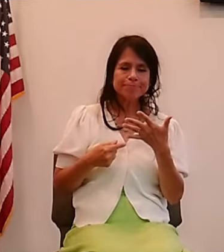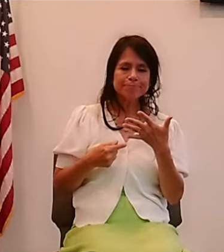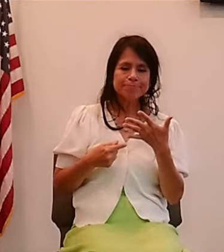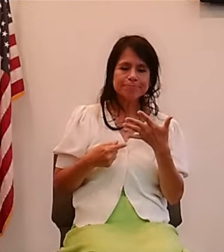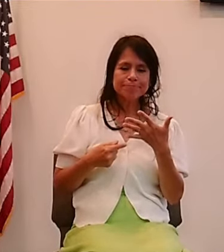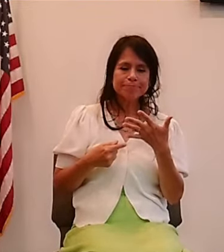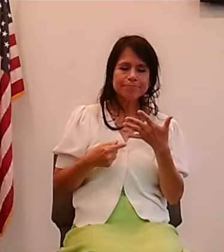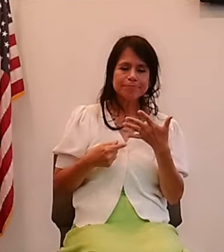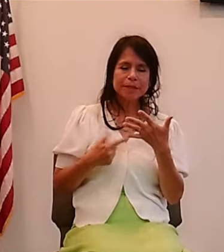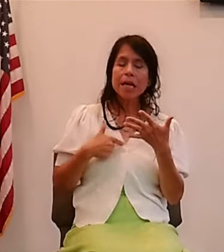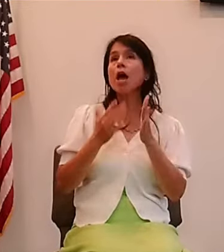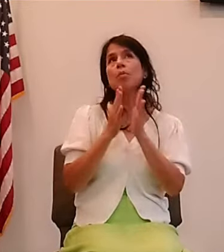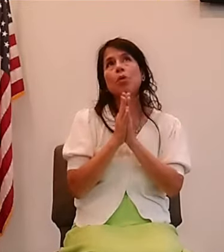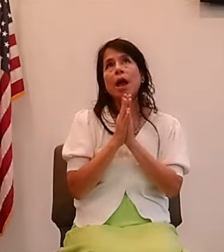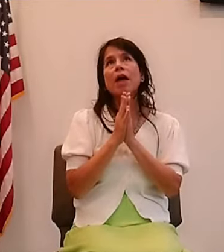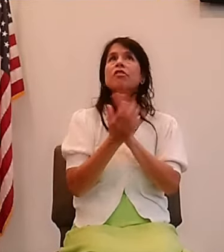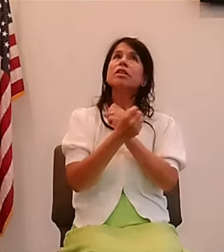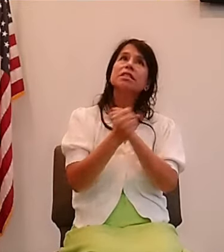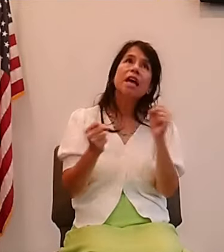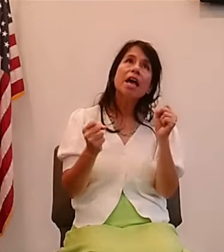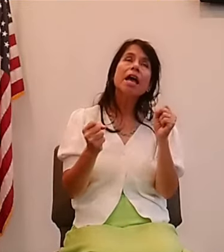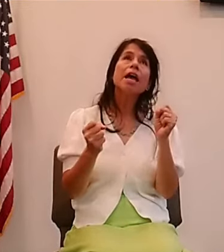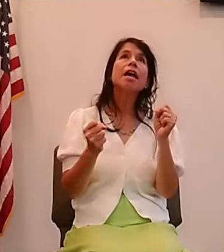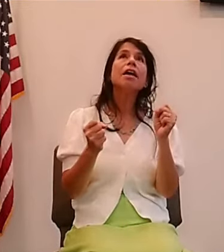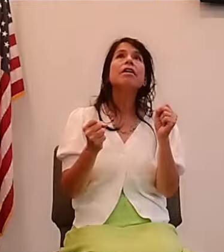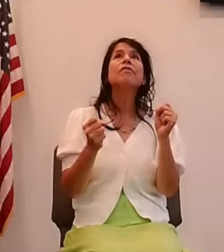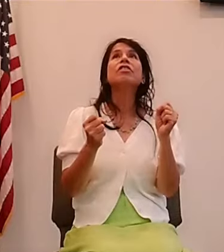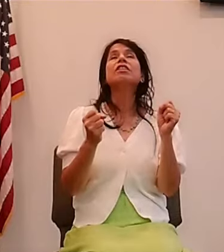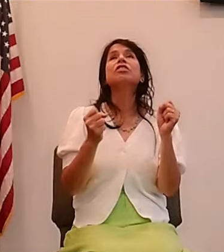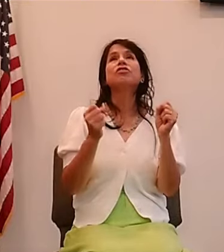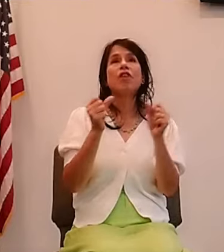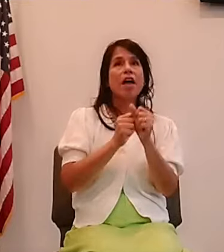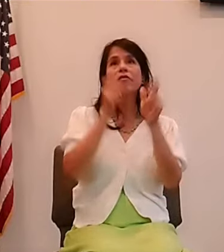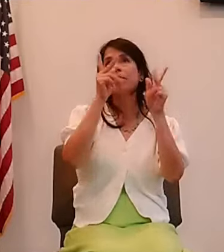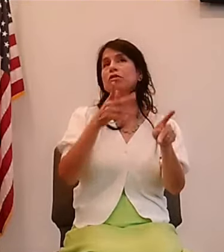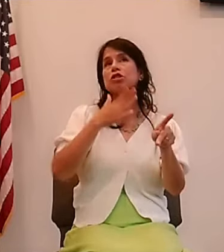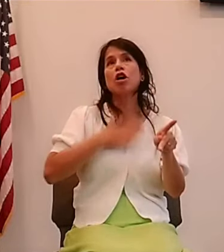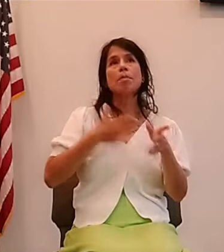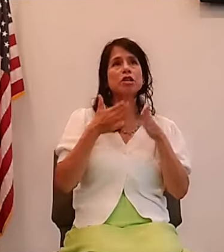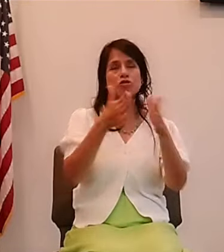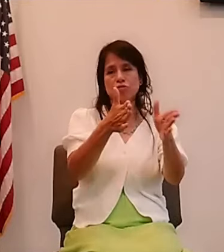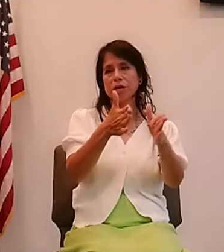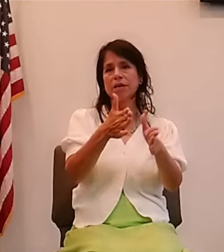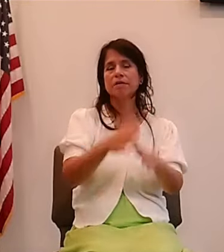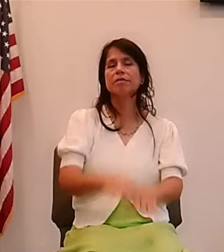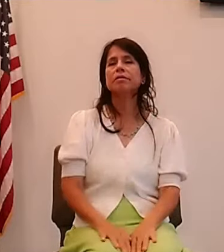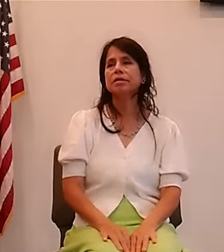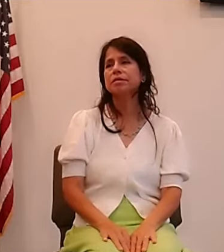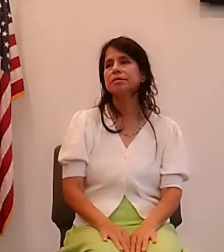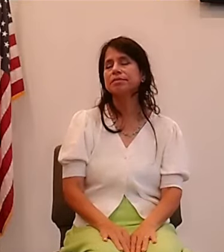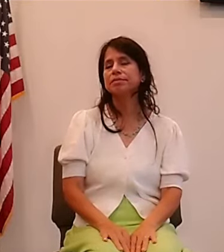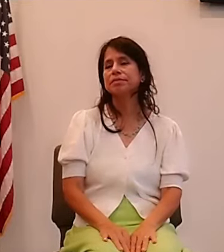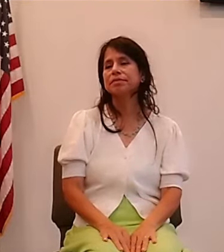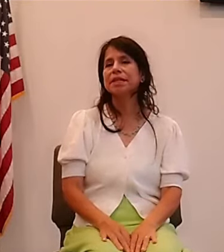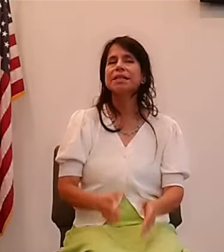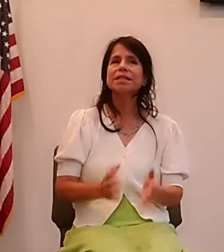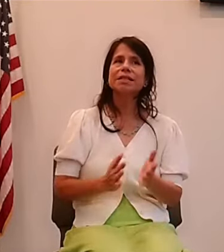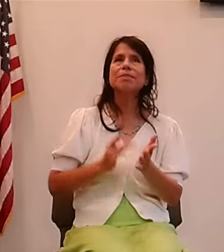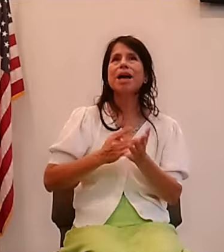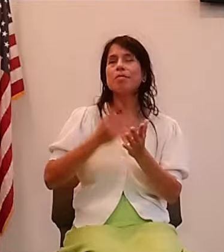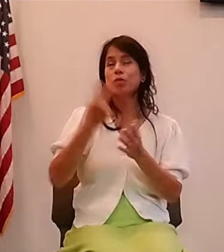And I pray for the salvation of every person on my street. And generally that would last. The most I could get was 2 days in a row, sometimes